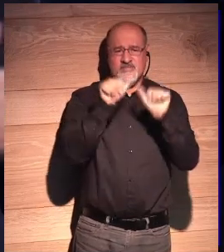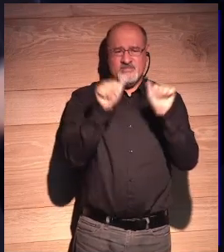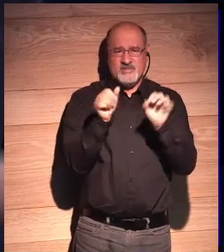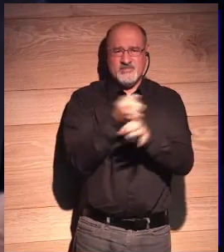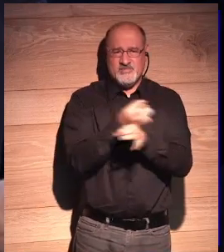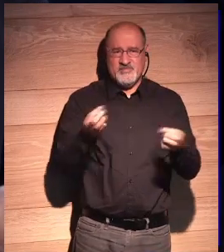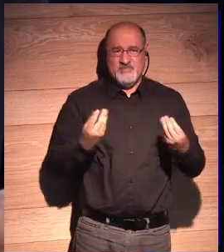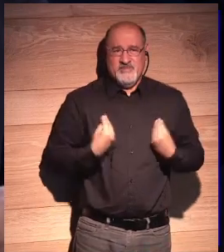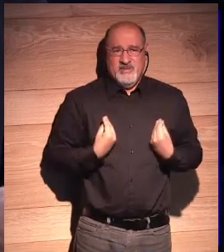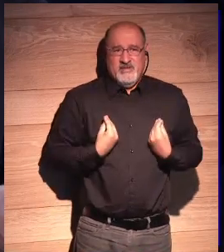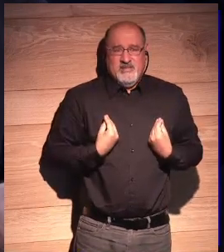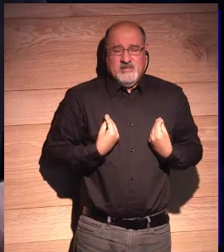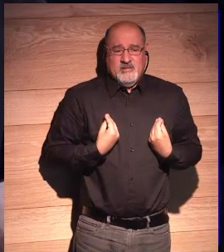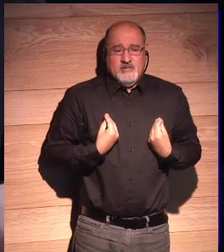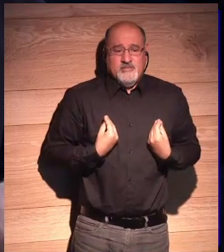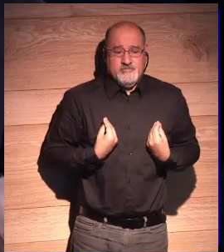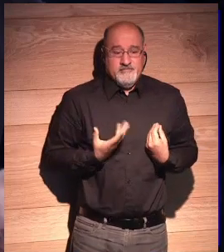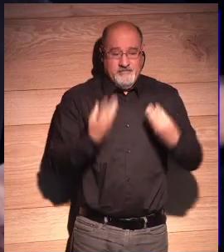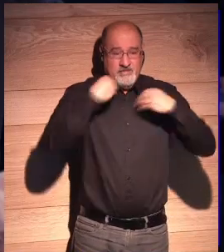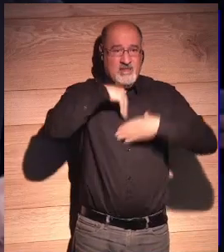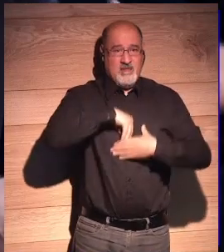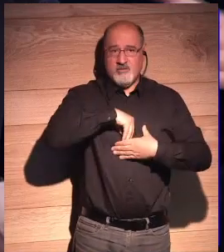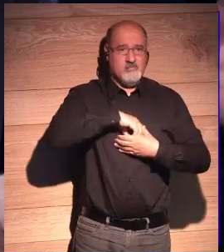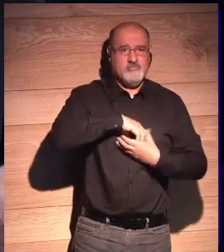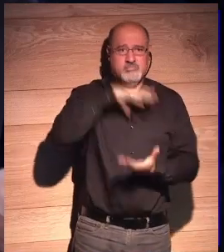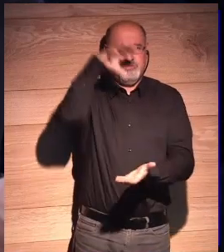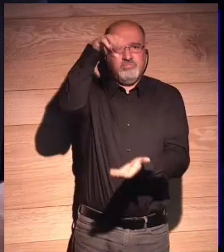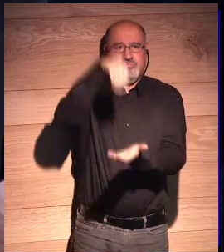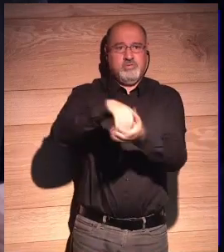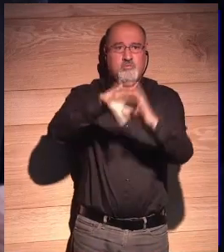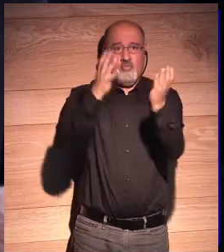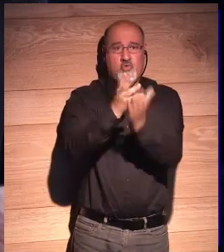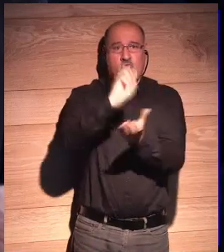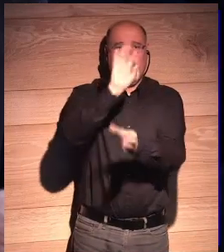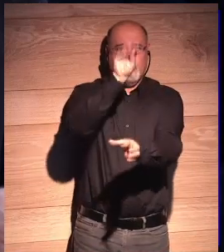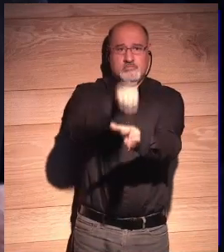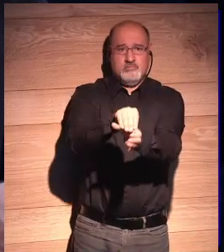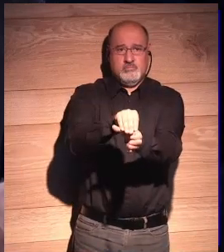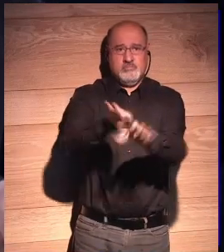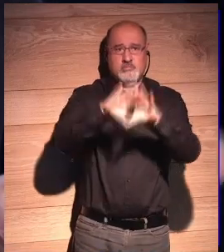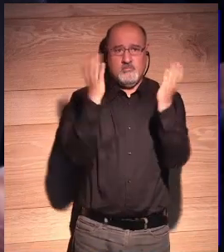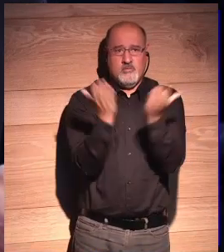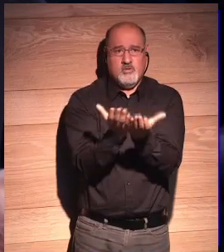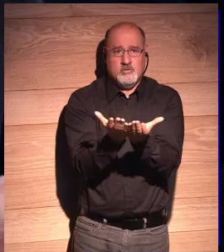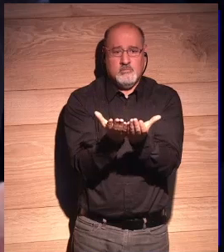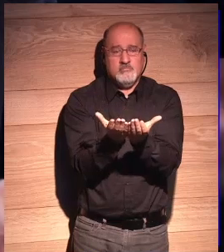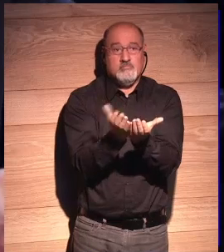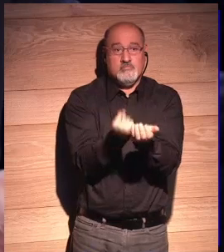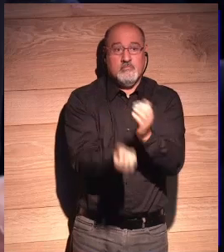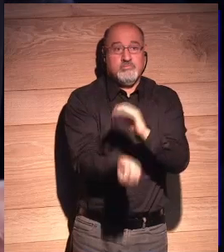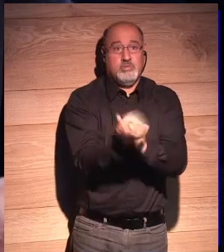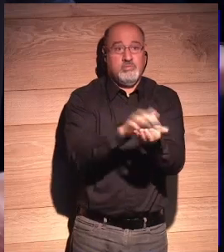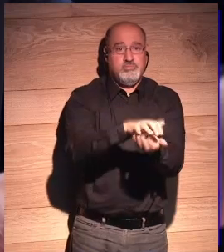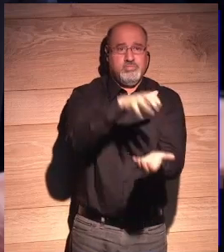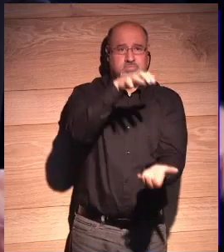like living in my own world. I felt like I had created this world that was my life, that had followed